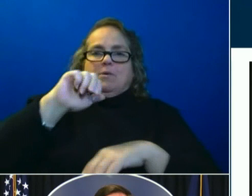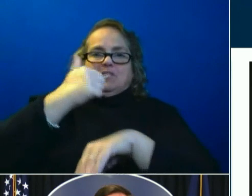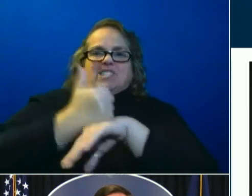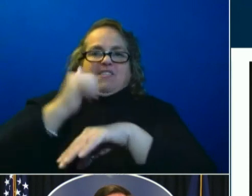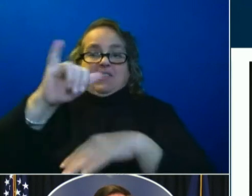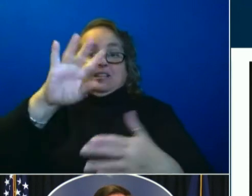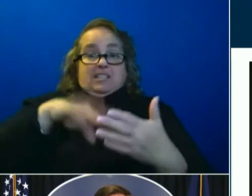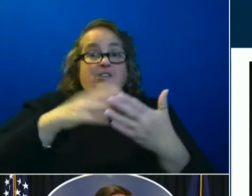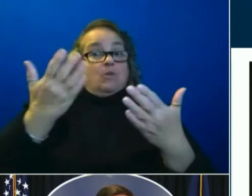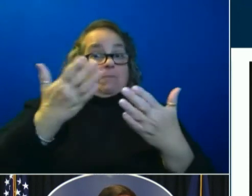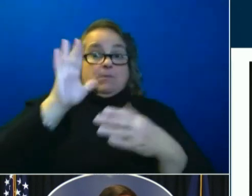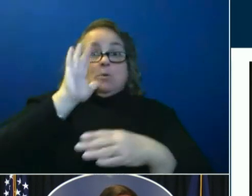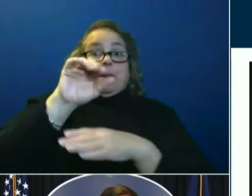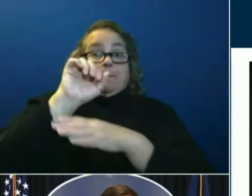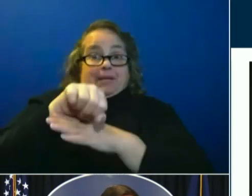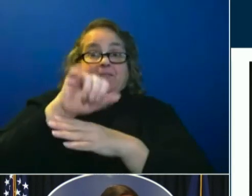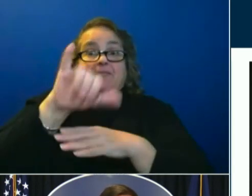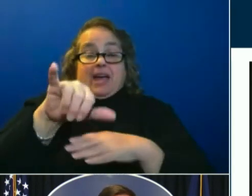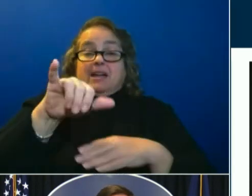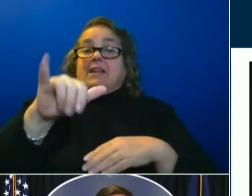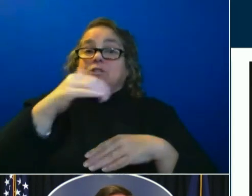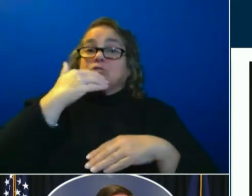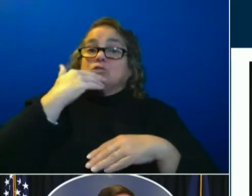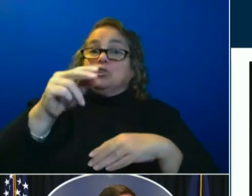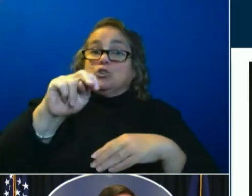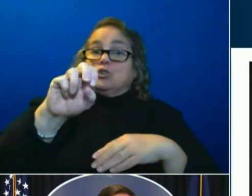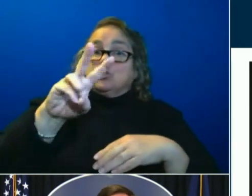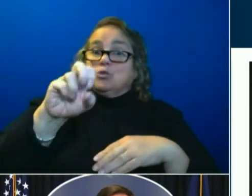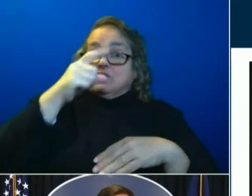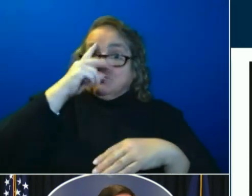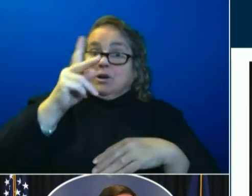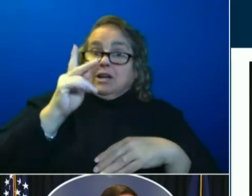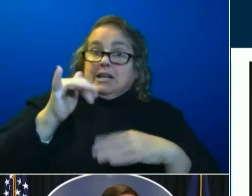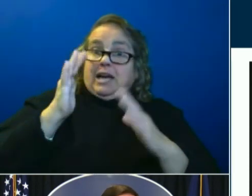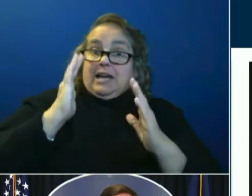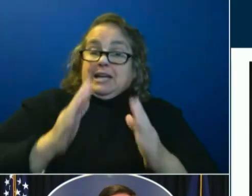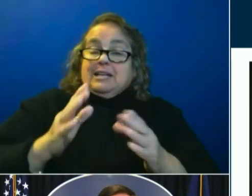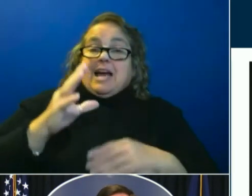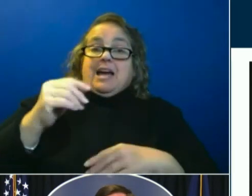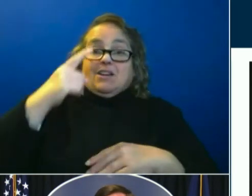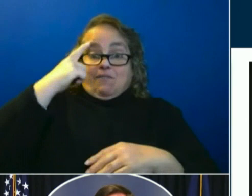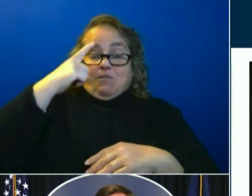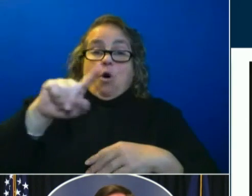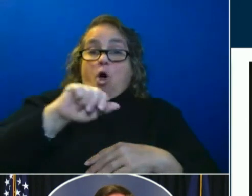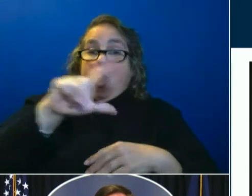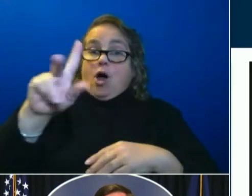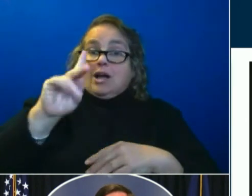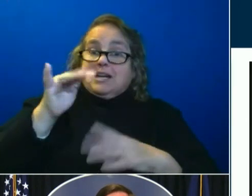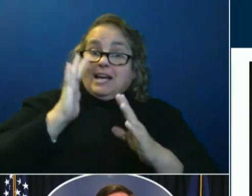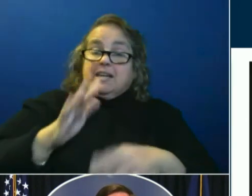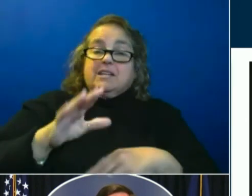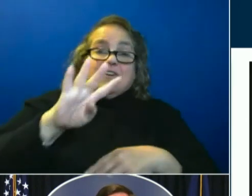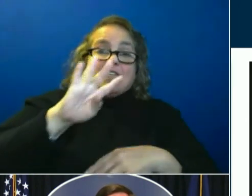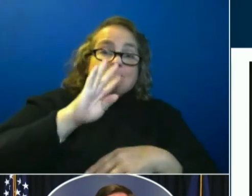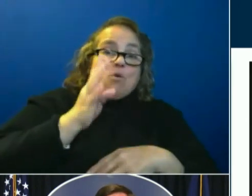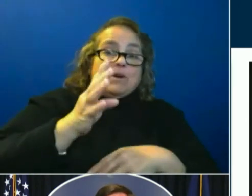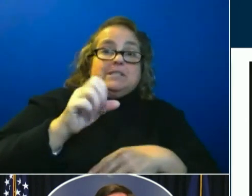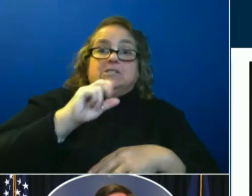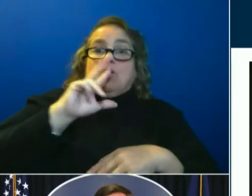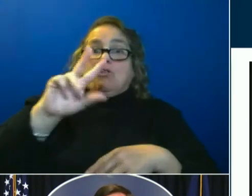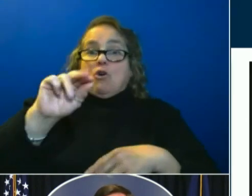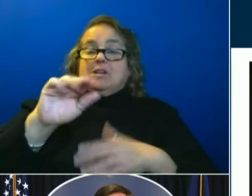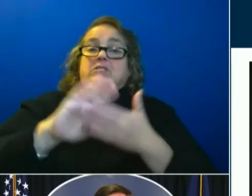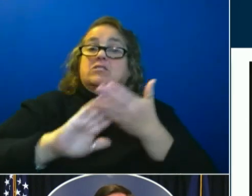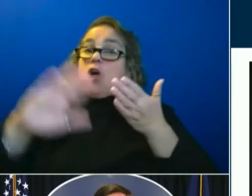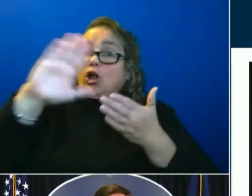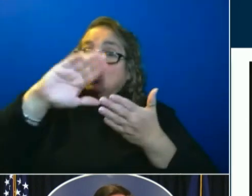good news for Kentuckians and for those Kentuckians in their 40s or their 30s, for the college students wondering when can I get